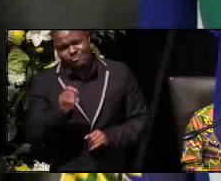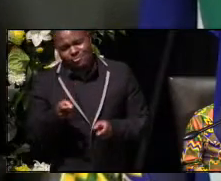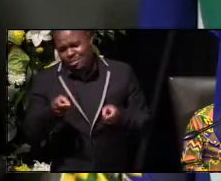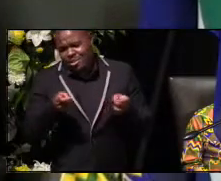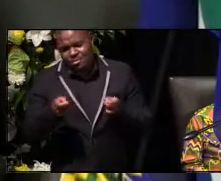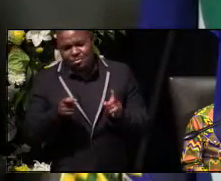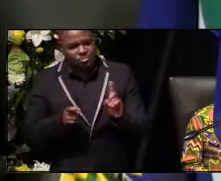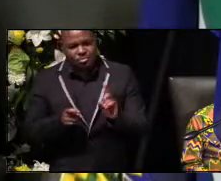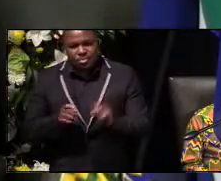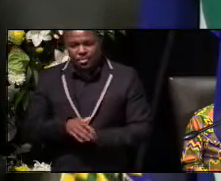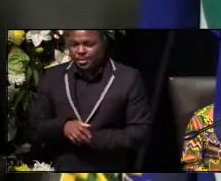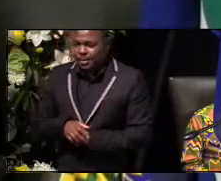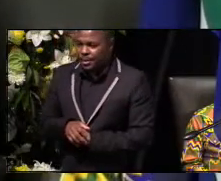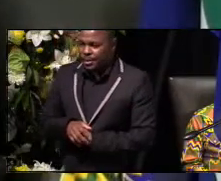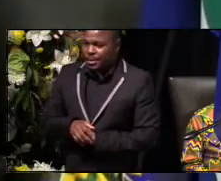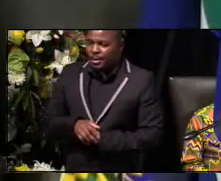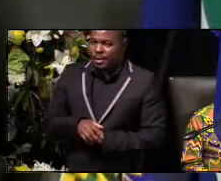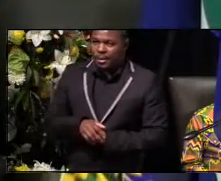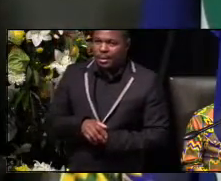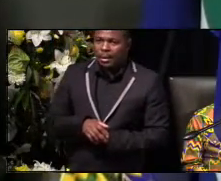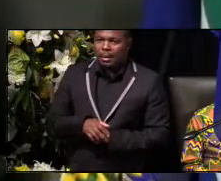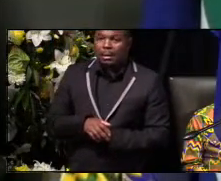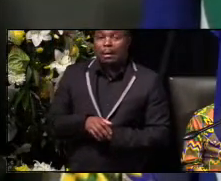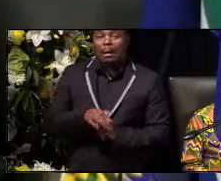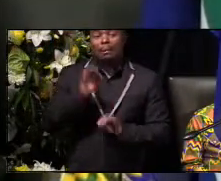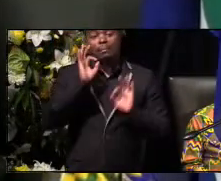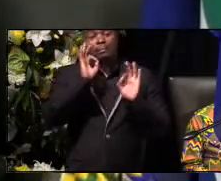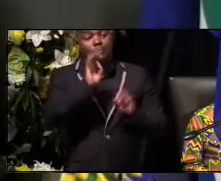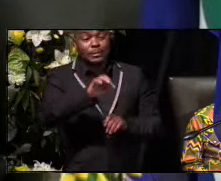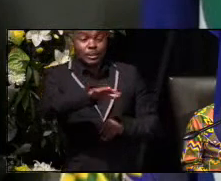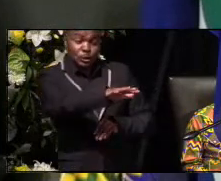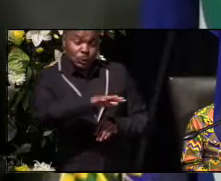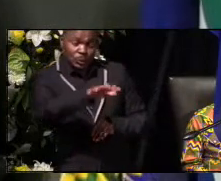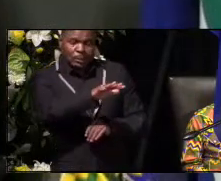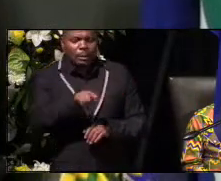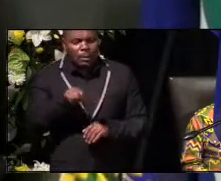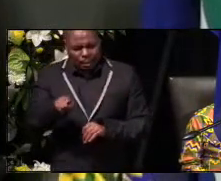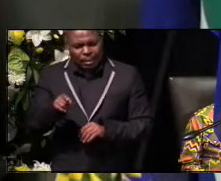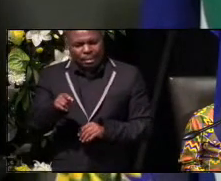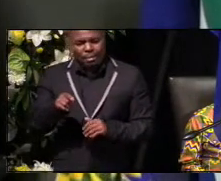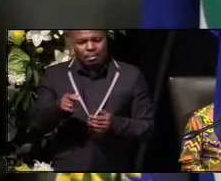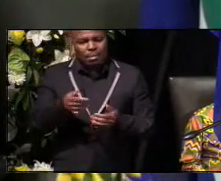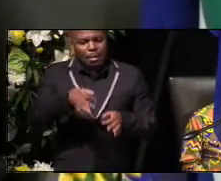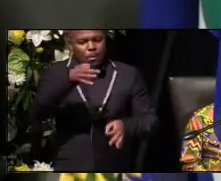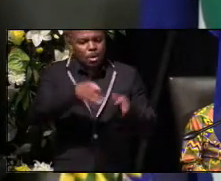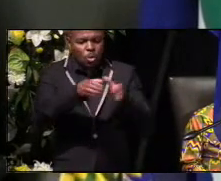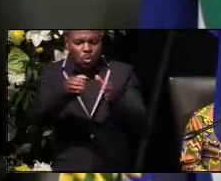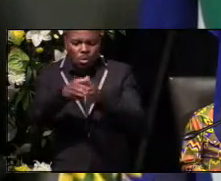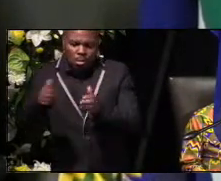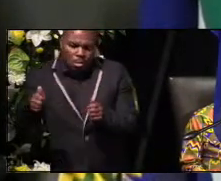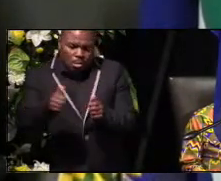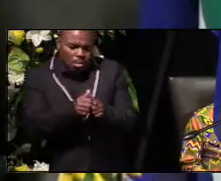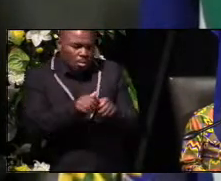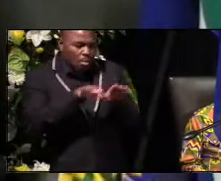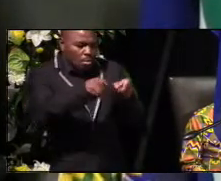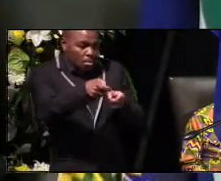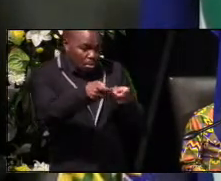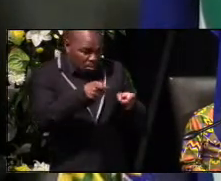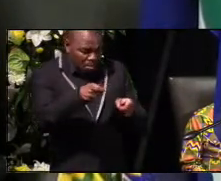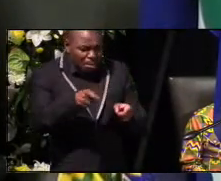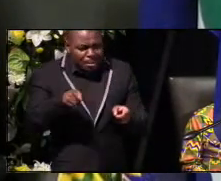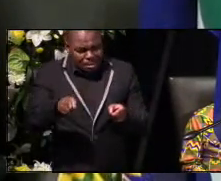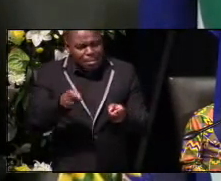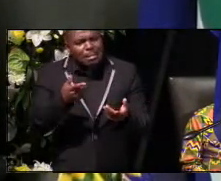can become in an ideal situation it comes with Coalition governments can become actually politically